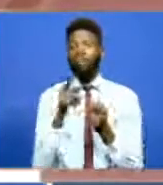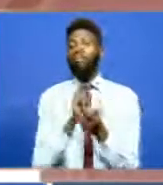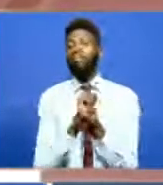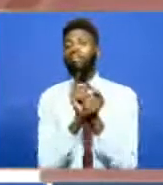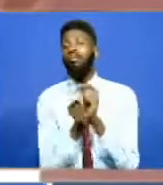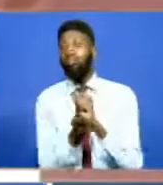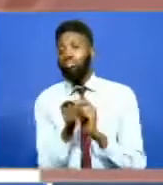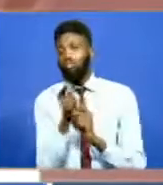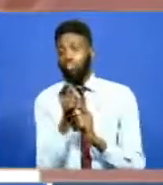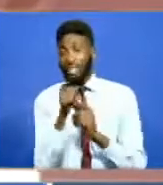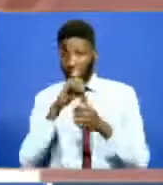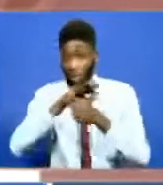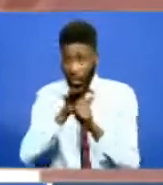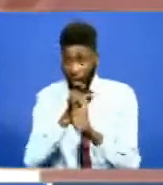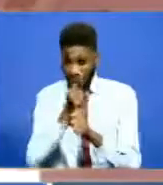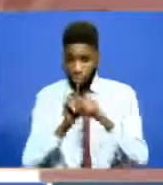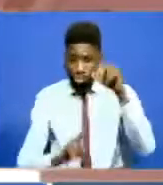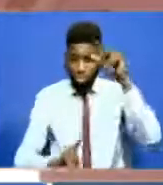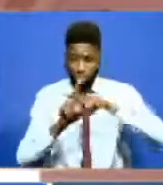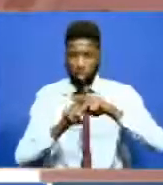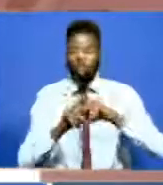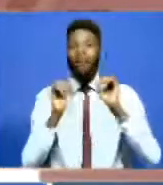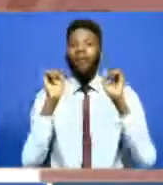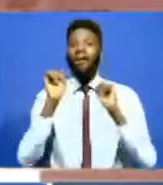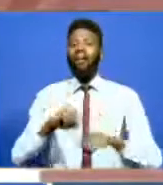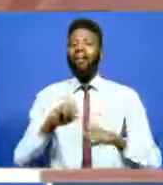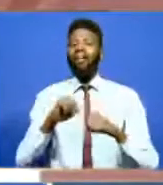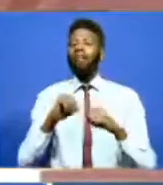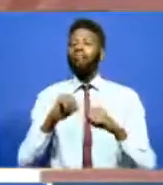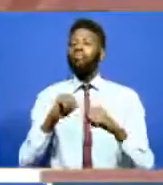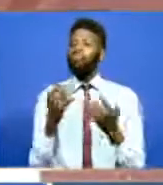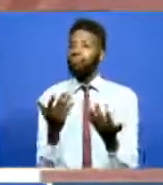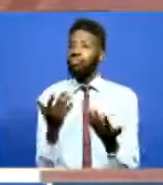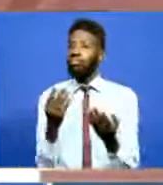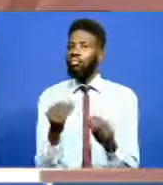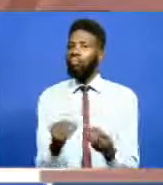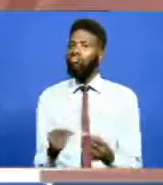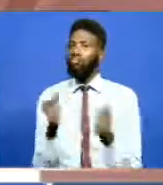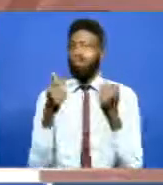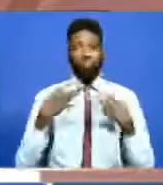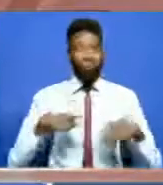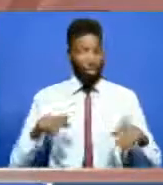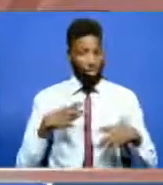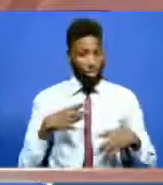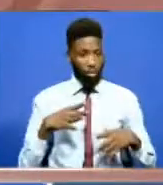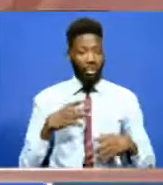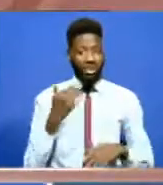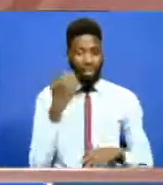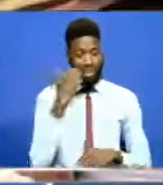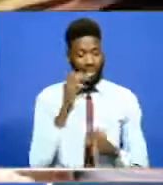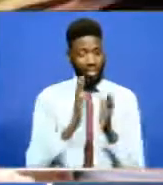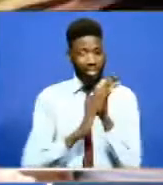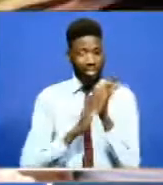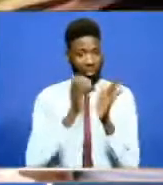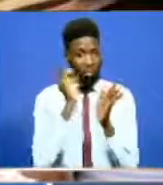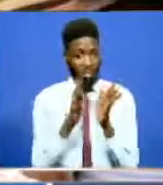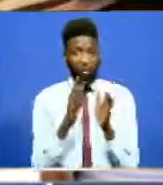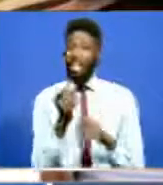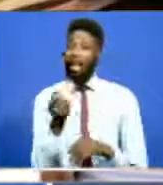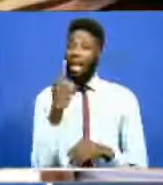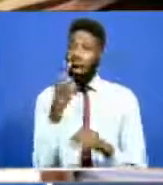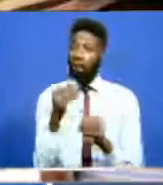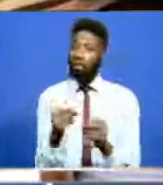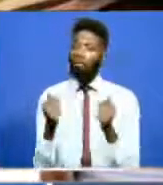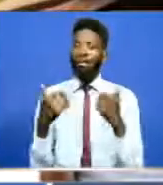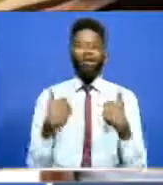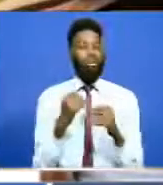So this disease is expensive, haina tiba, so we should be very cautious. Na wengi